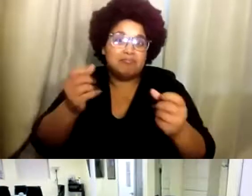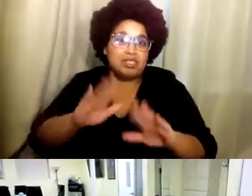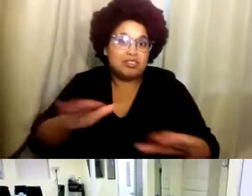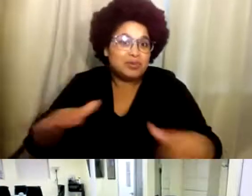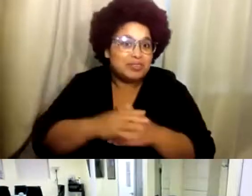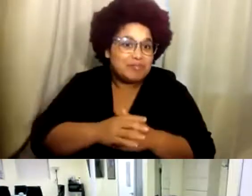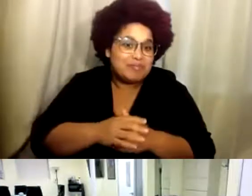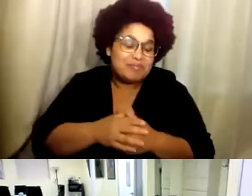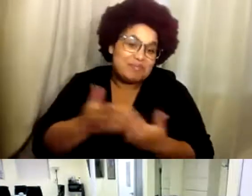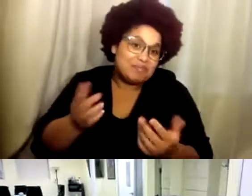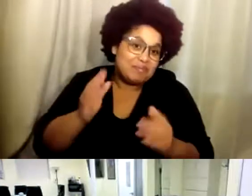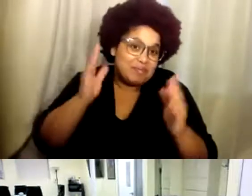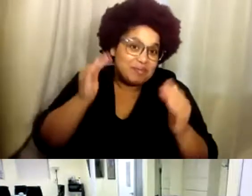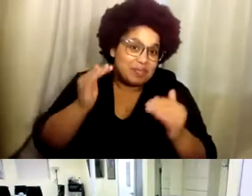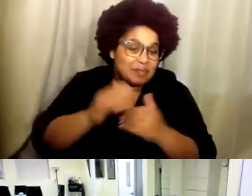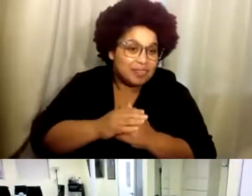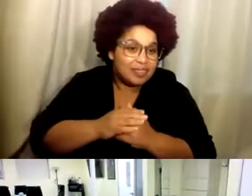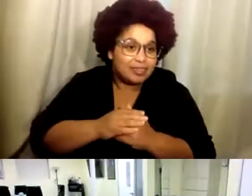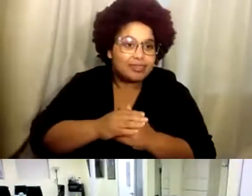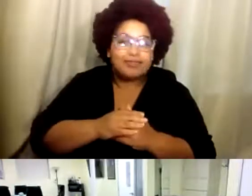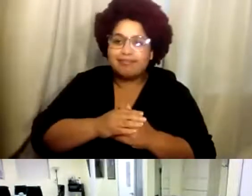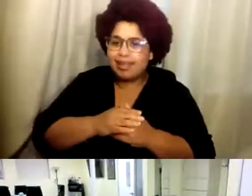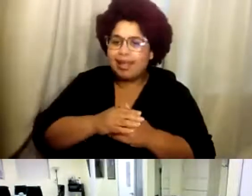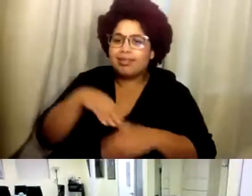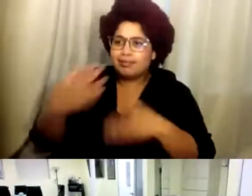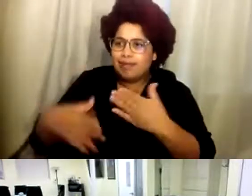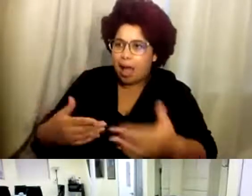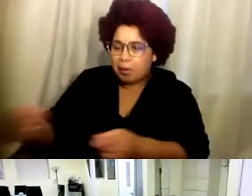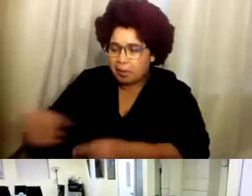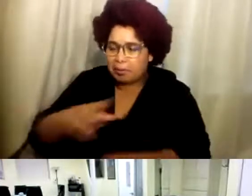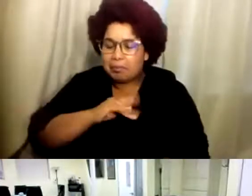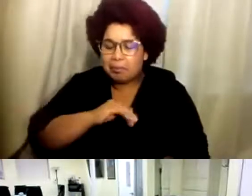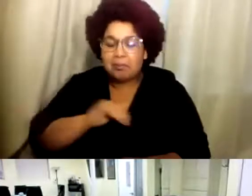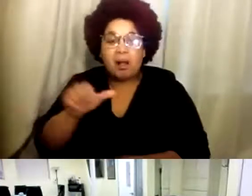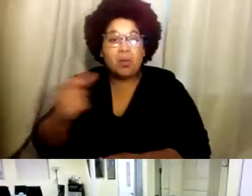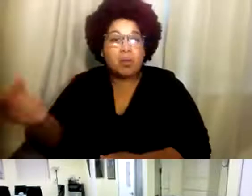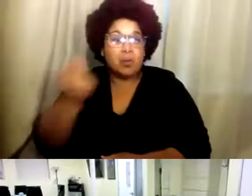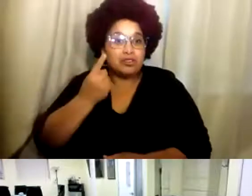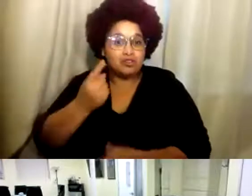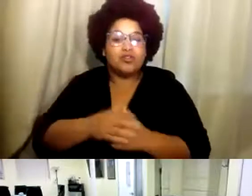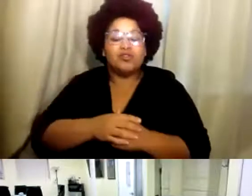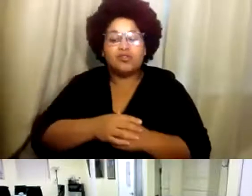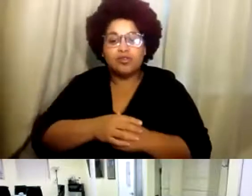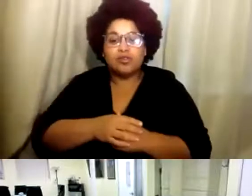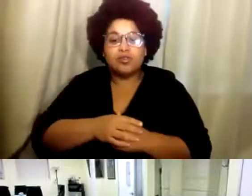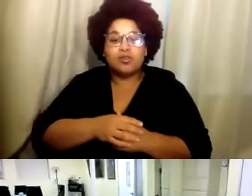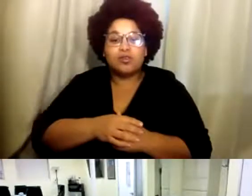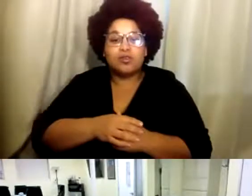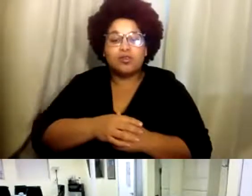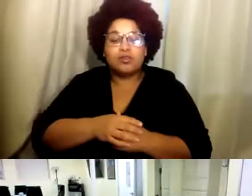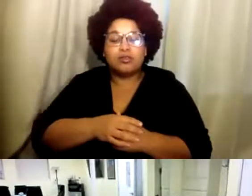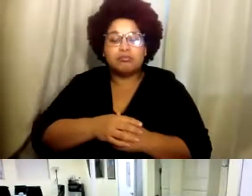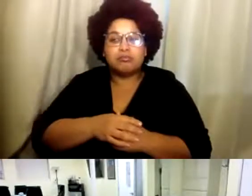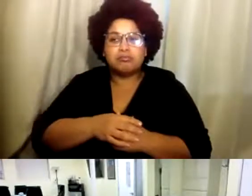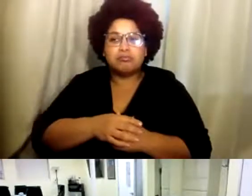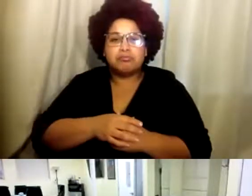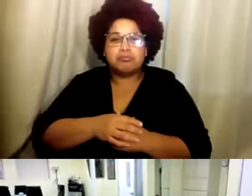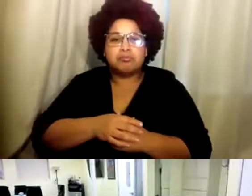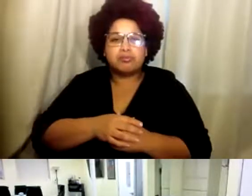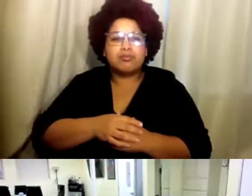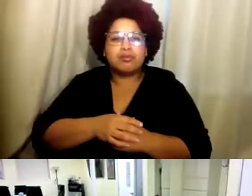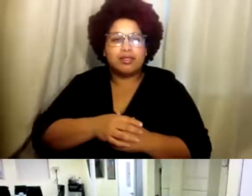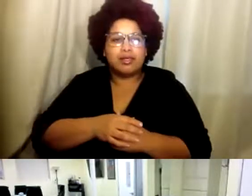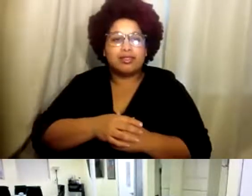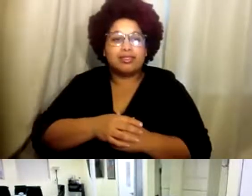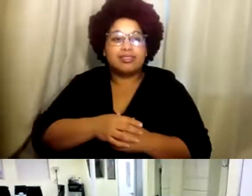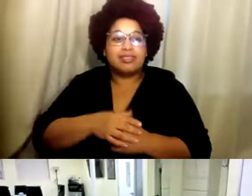things happen. The other question that came in was, obviously, there was one of the things that came out is the push to vaccinate